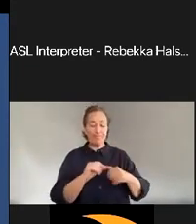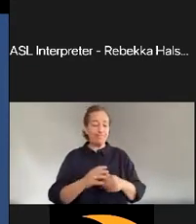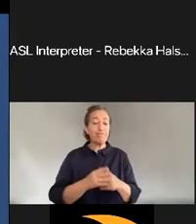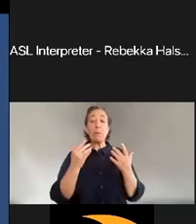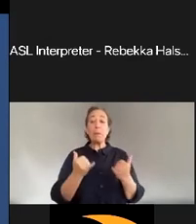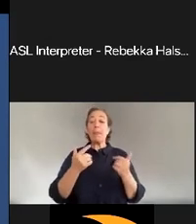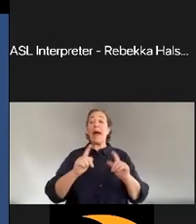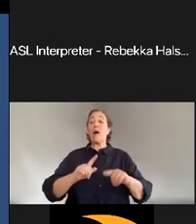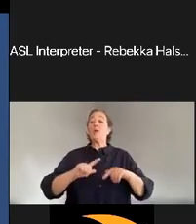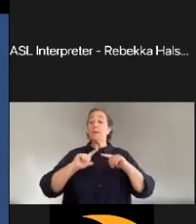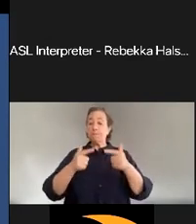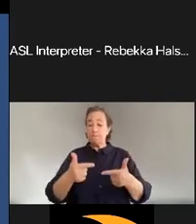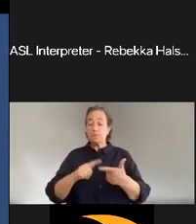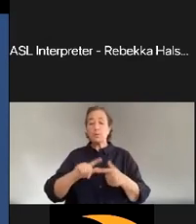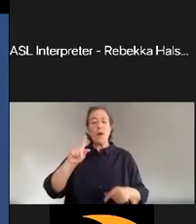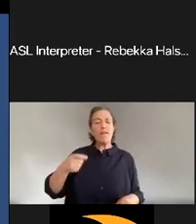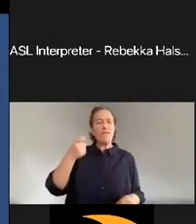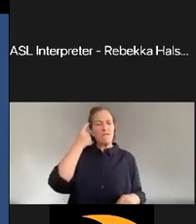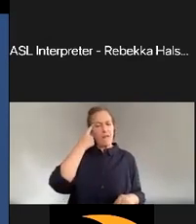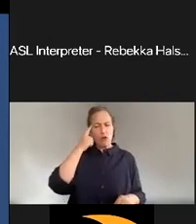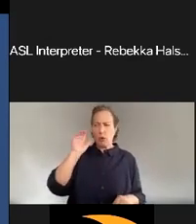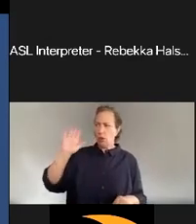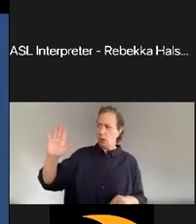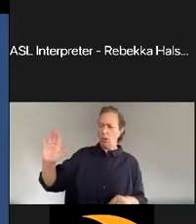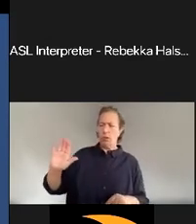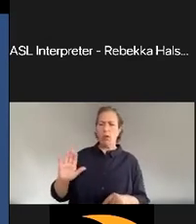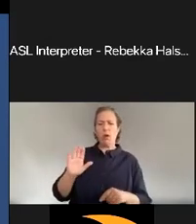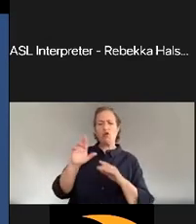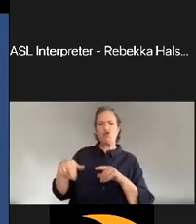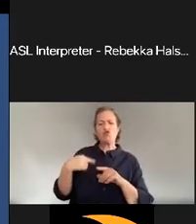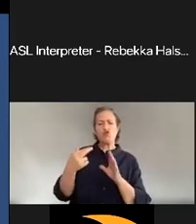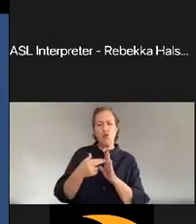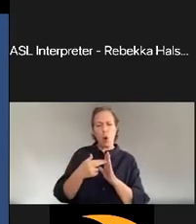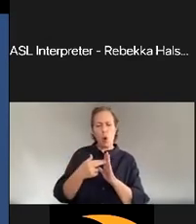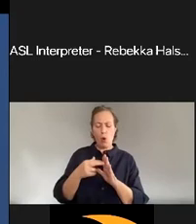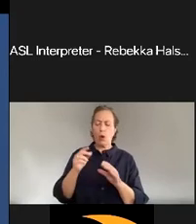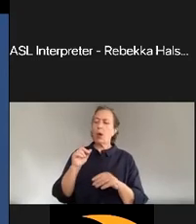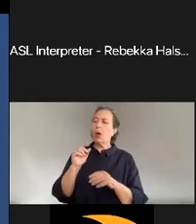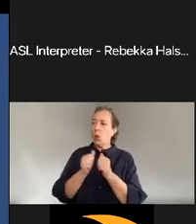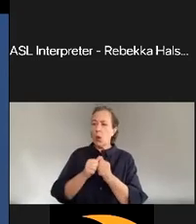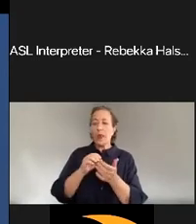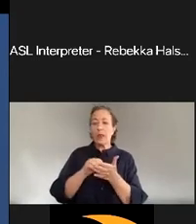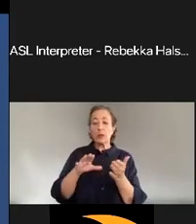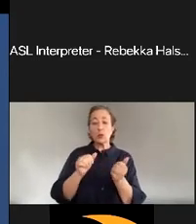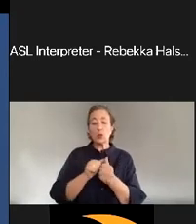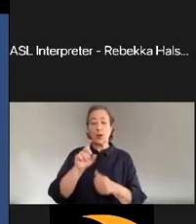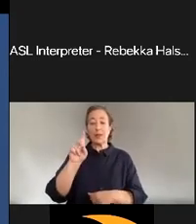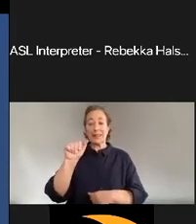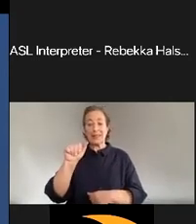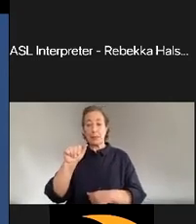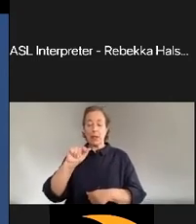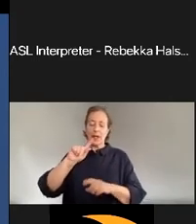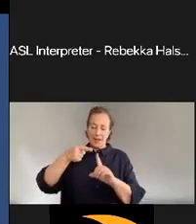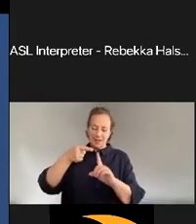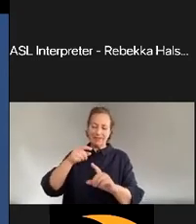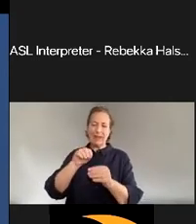about the federal government's role in enforcing the civil rights of students with disabilities, and specifically in the education context. I know we've